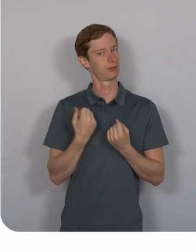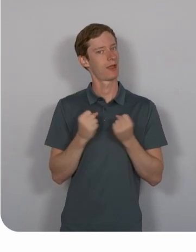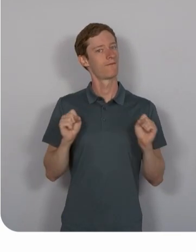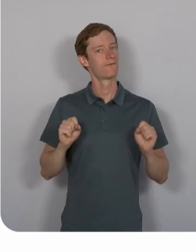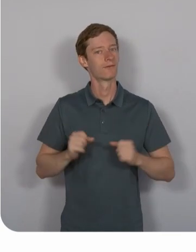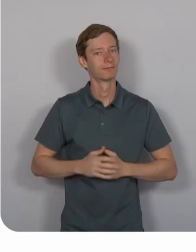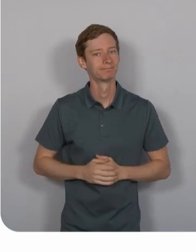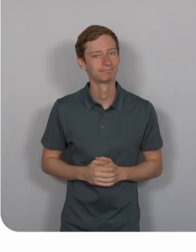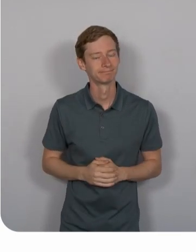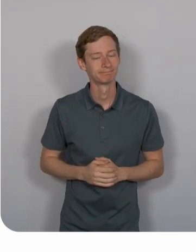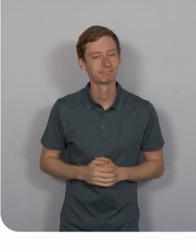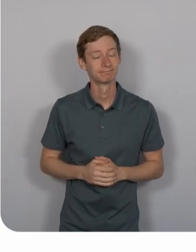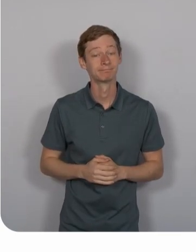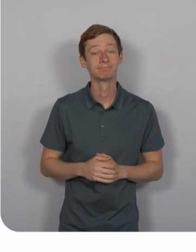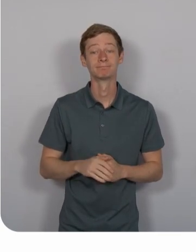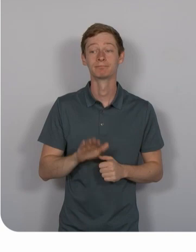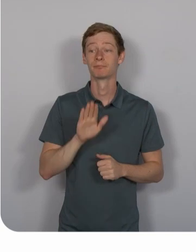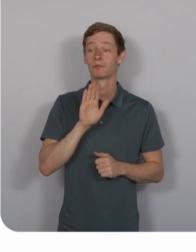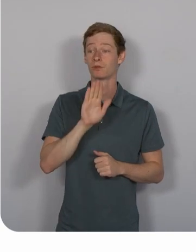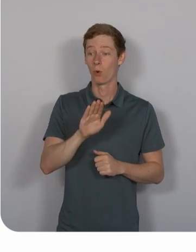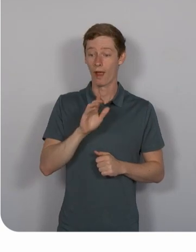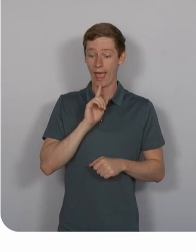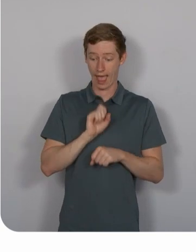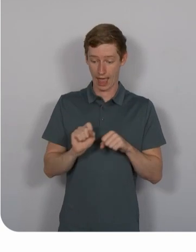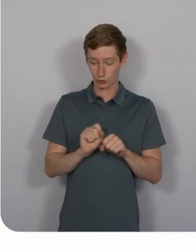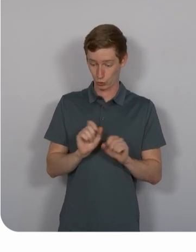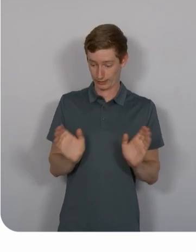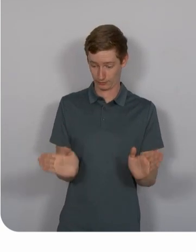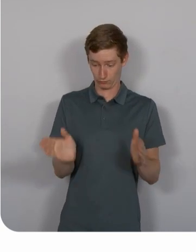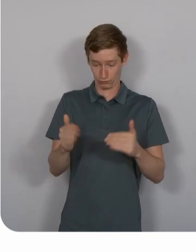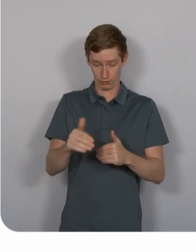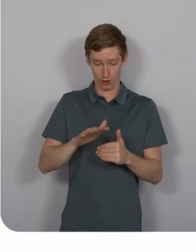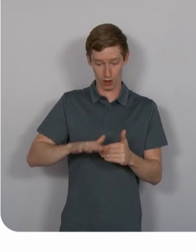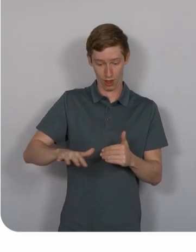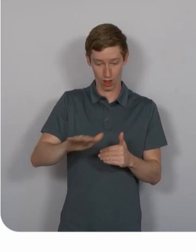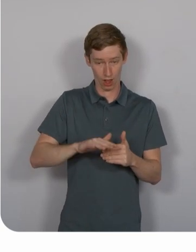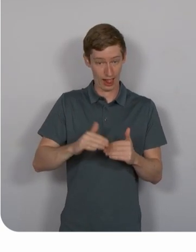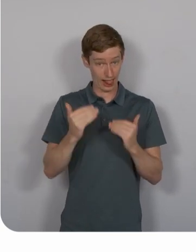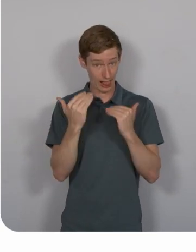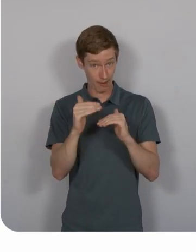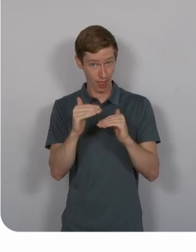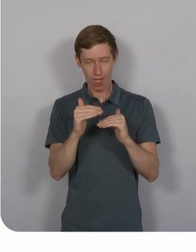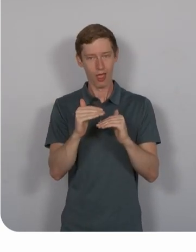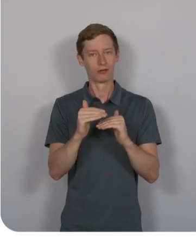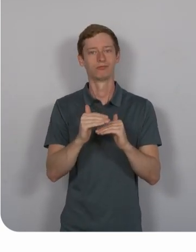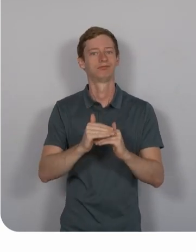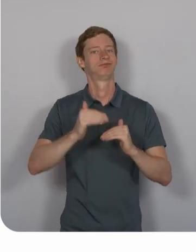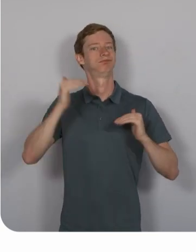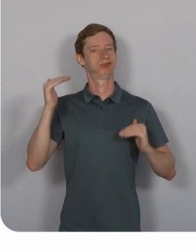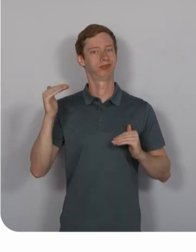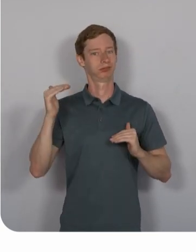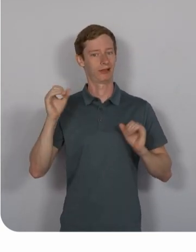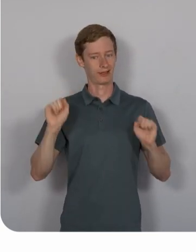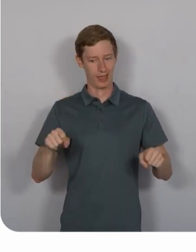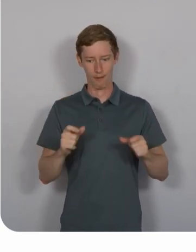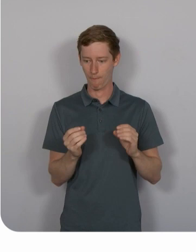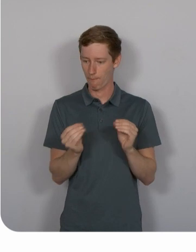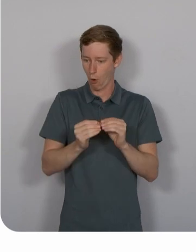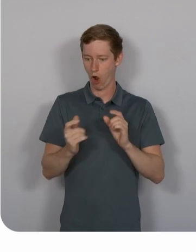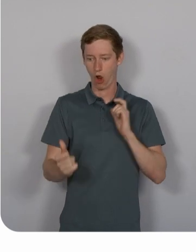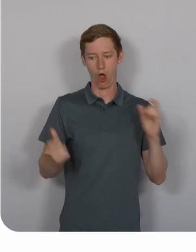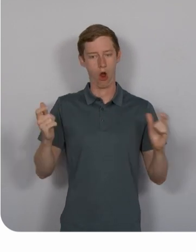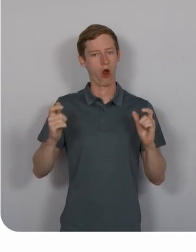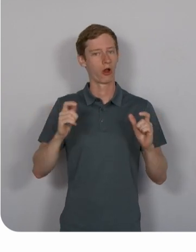The limits of your physical space are going to be able to expand. So you're going to be able to be a part of much larger